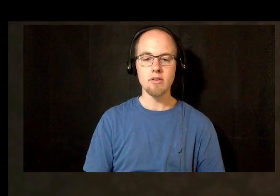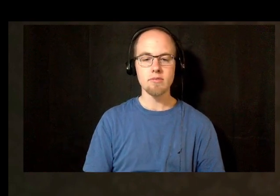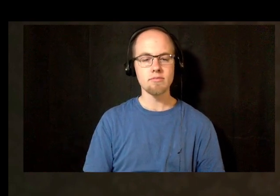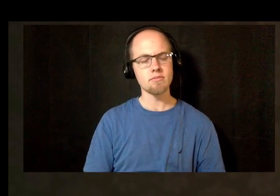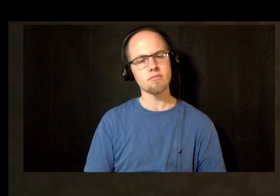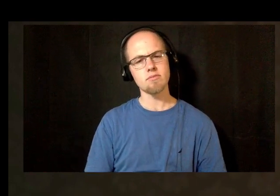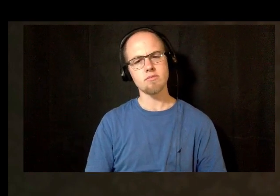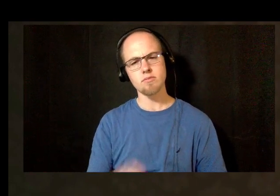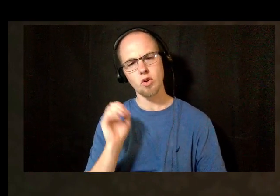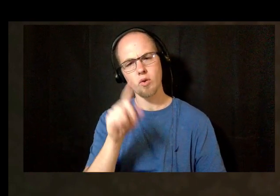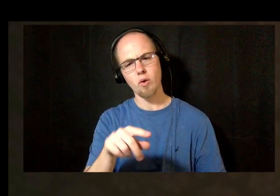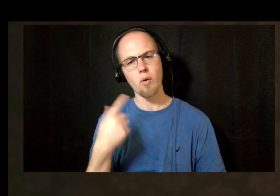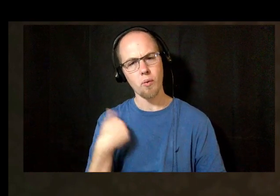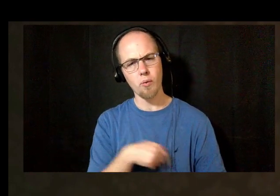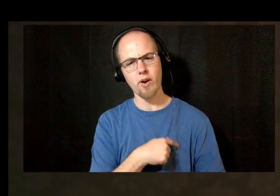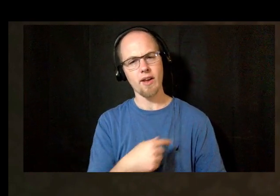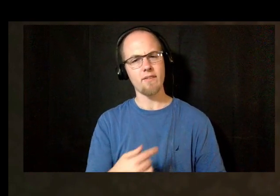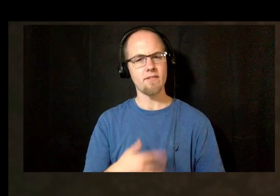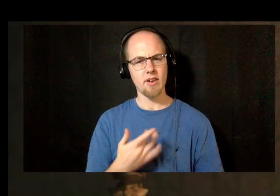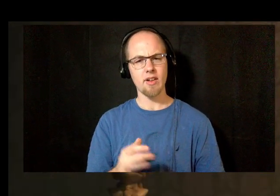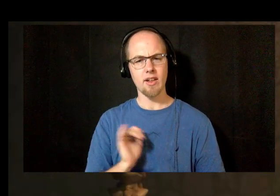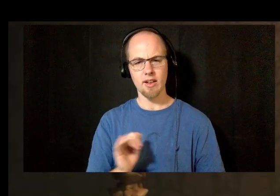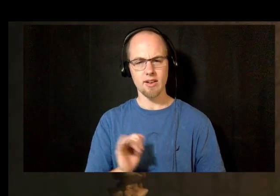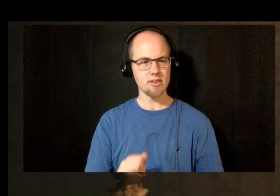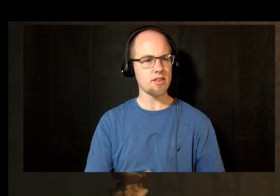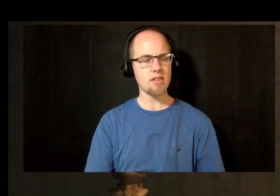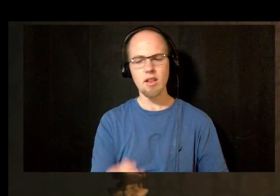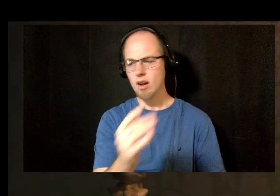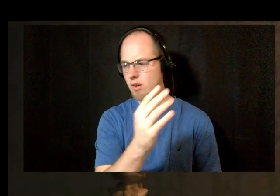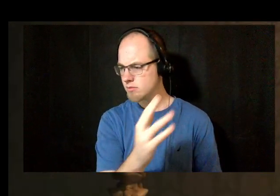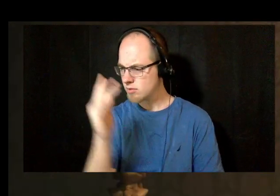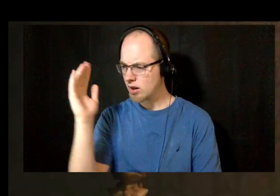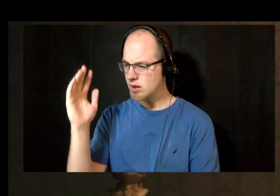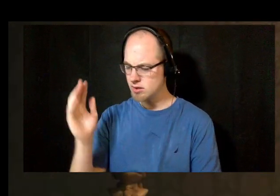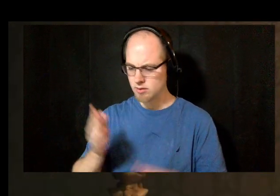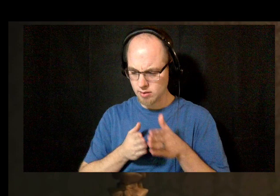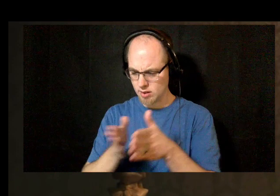Do we feel like the path that we are carving through the grass is all our own?